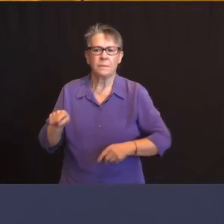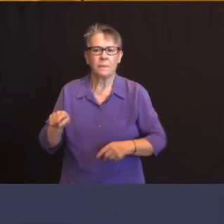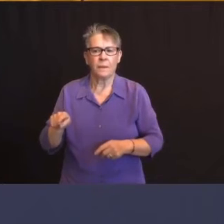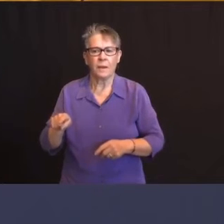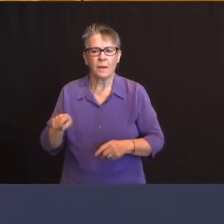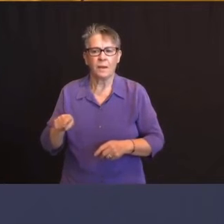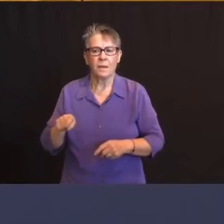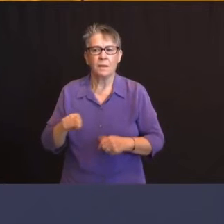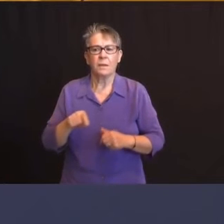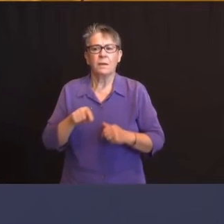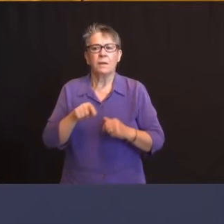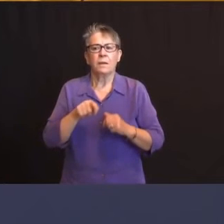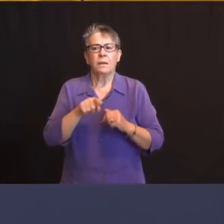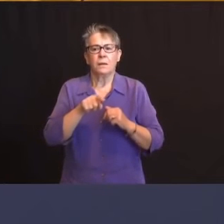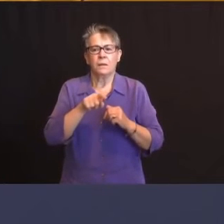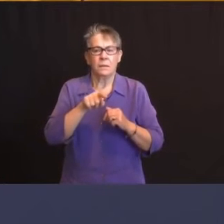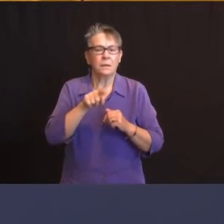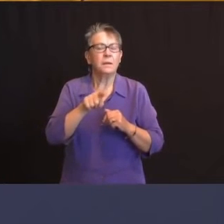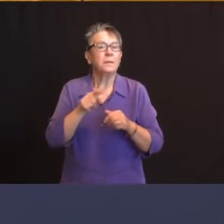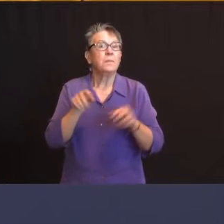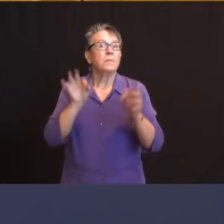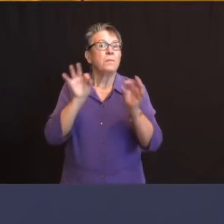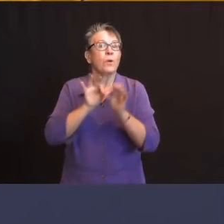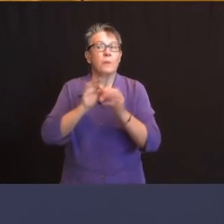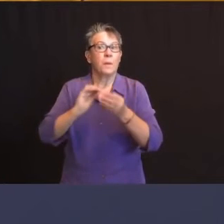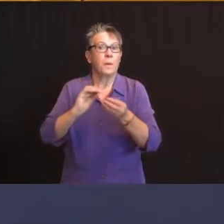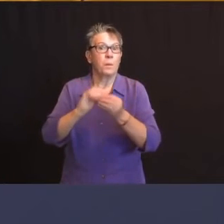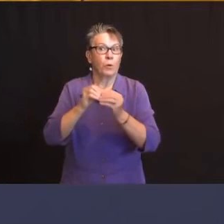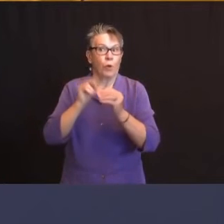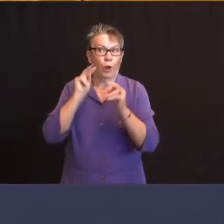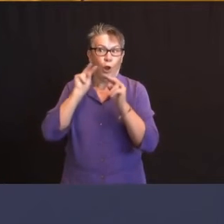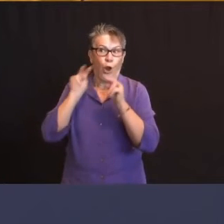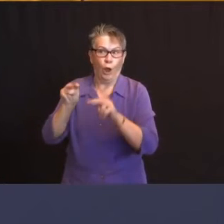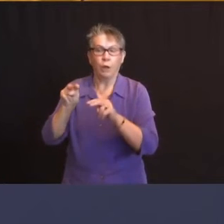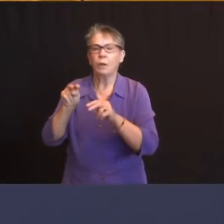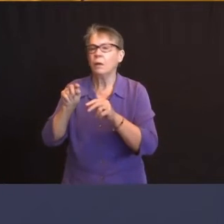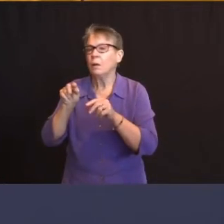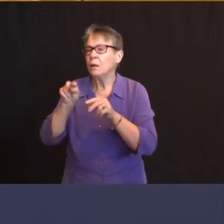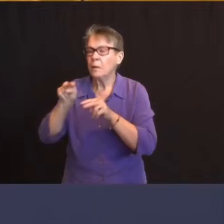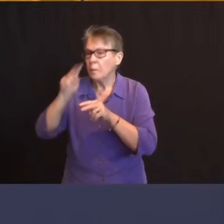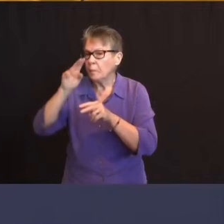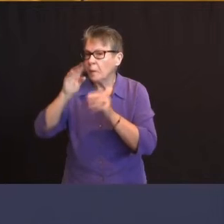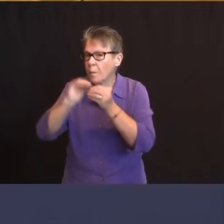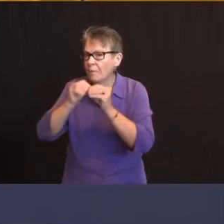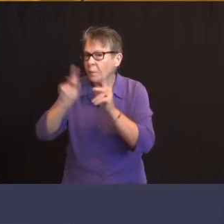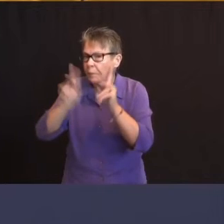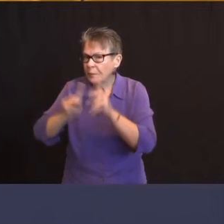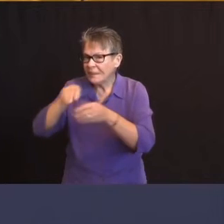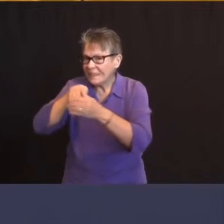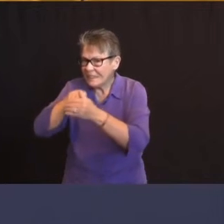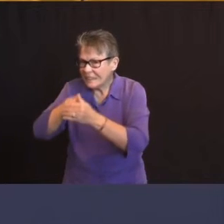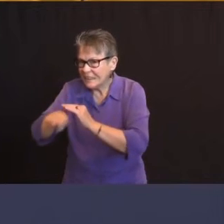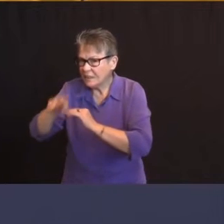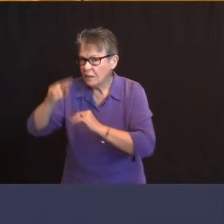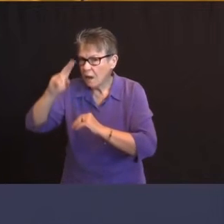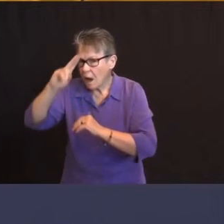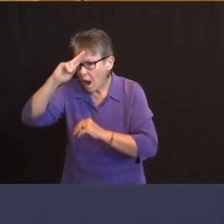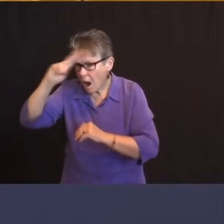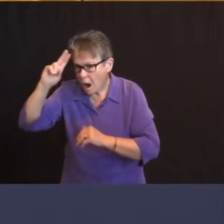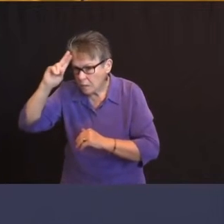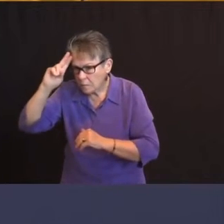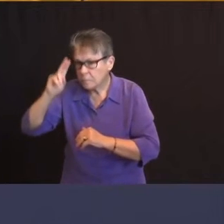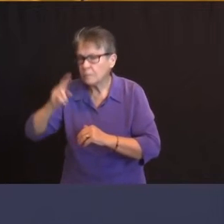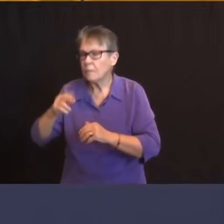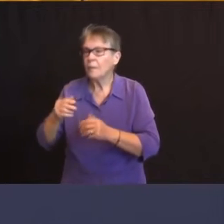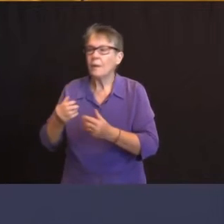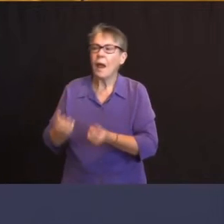that are in hospitals, that are getting discharged, please God, in intensive care on ventilators. Ed, here's a question for